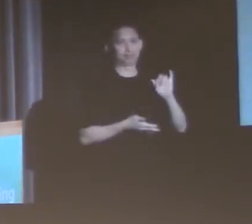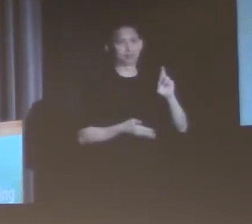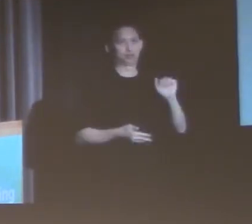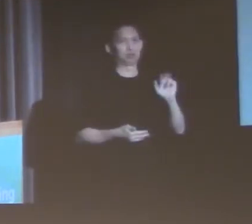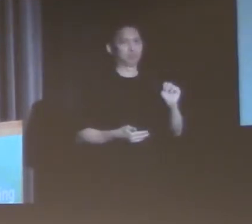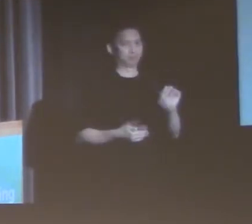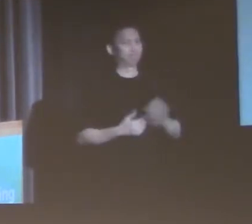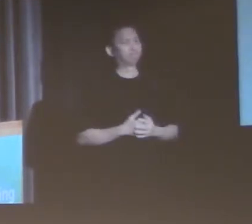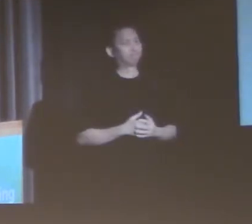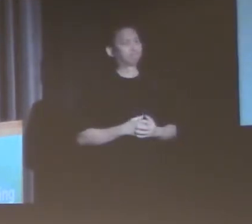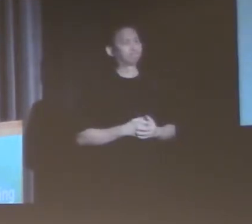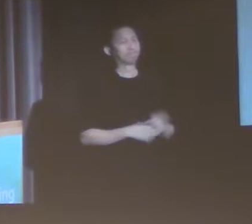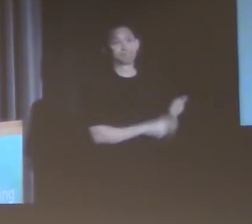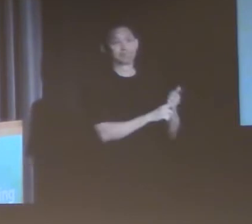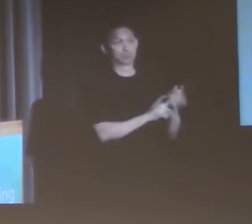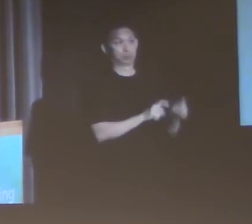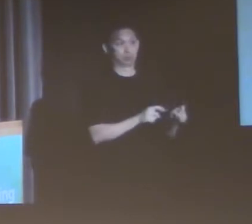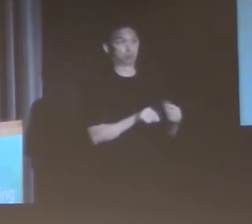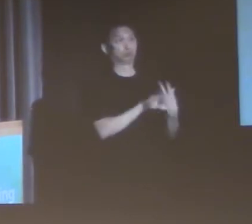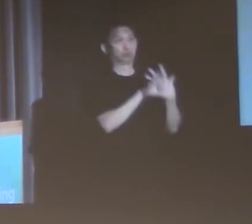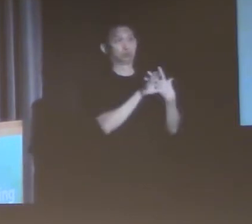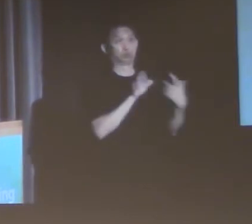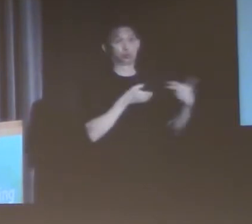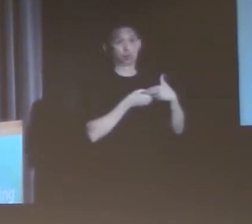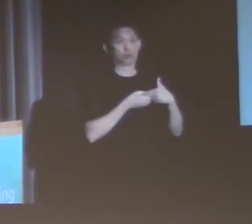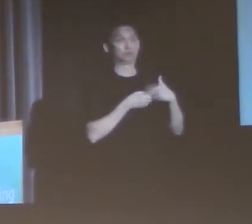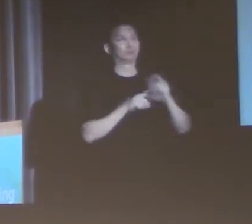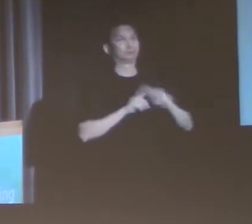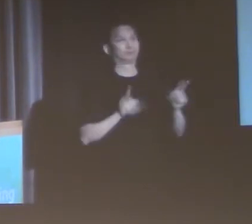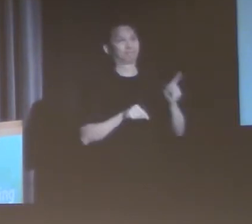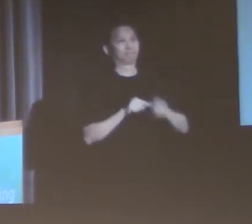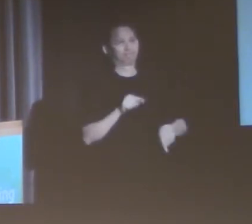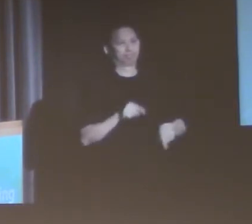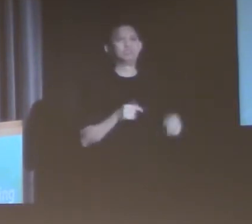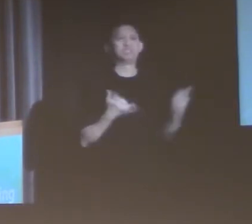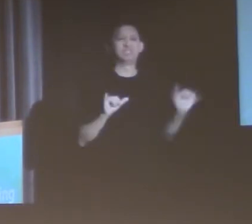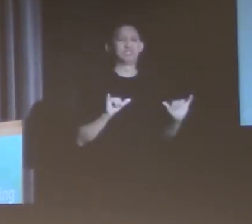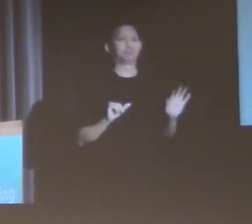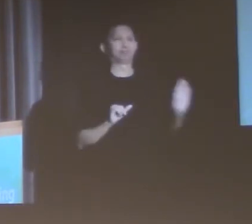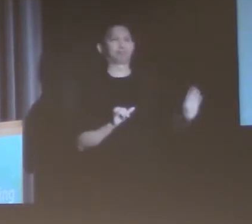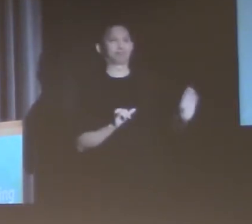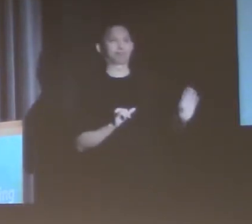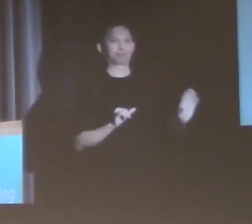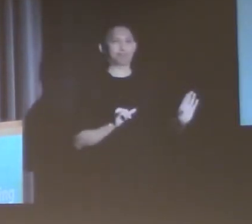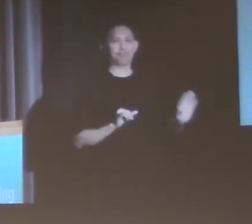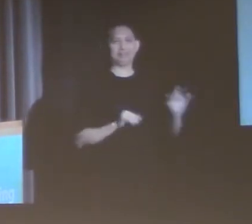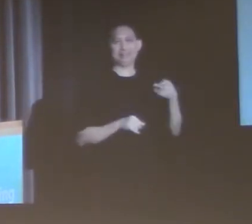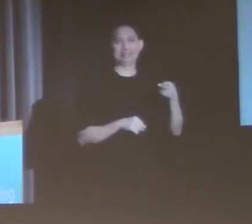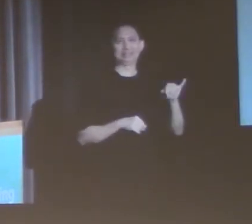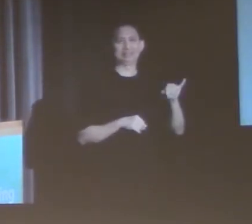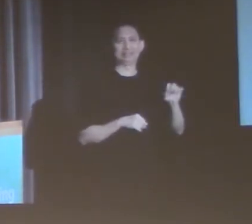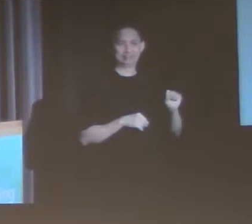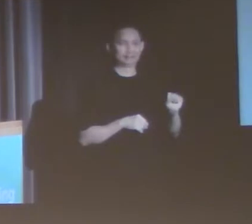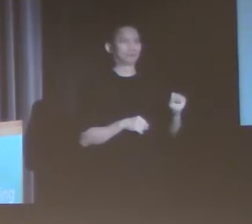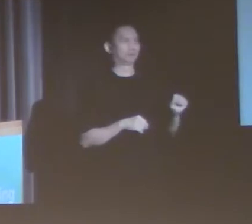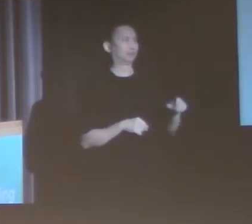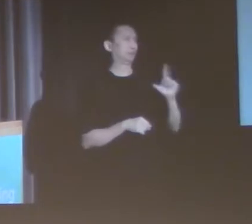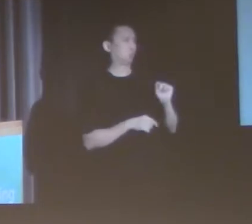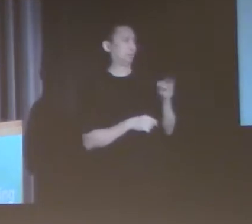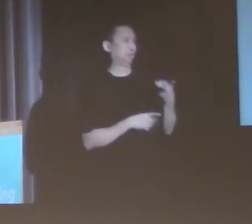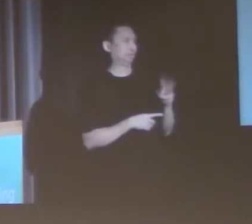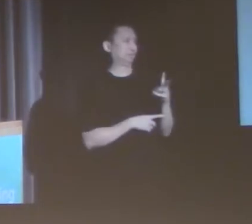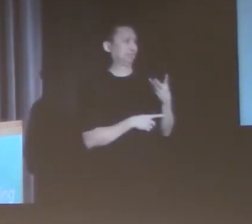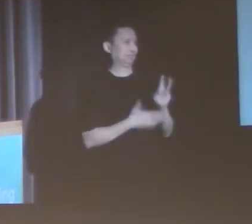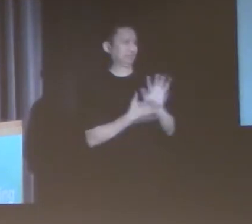was supposed to be here virtually. We're still going to play a clip of his 2016 feature,